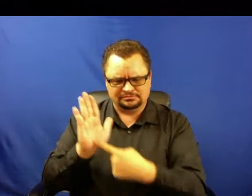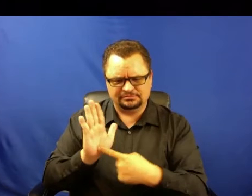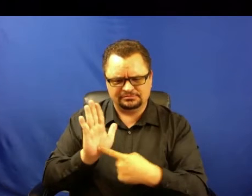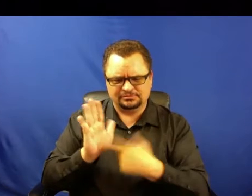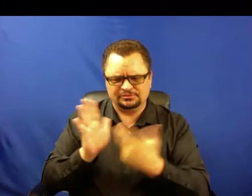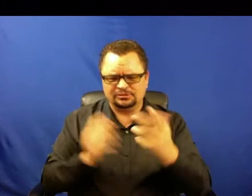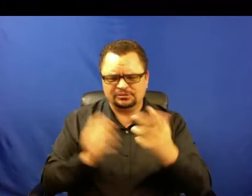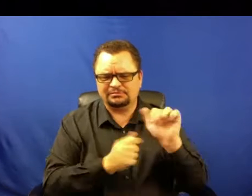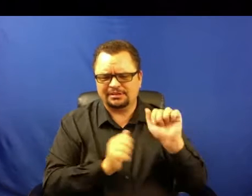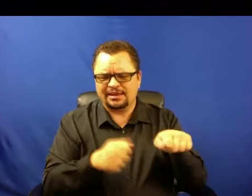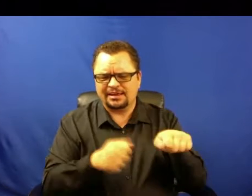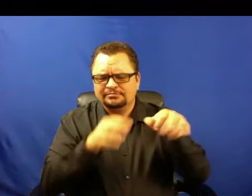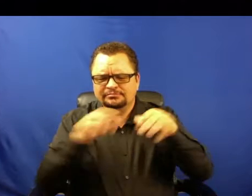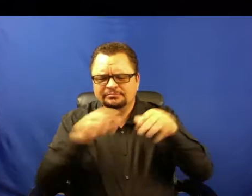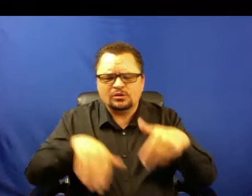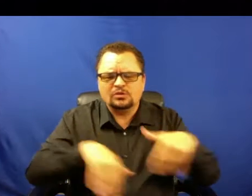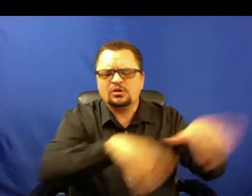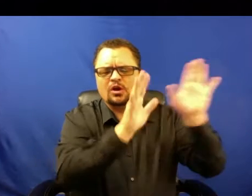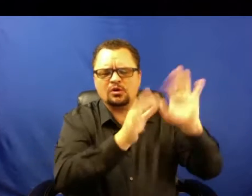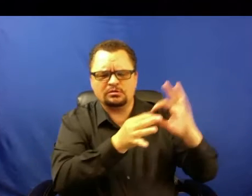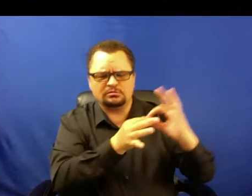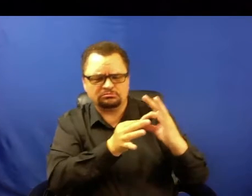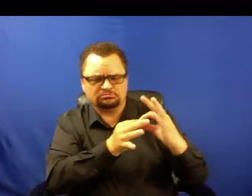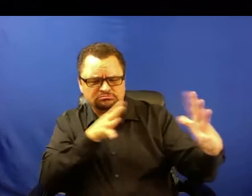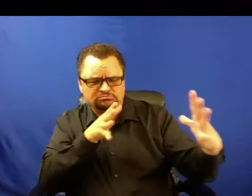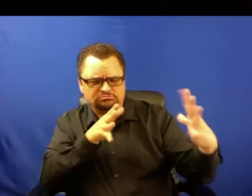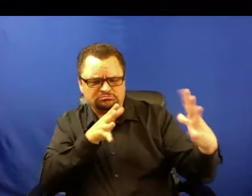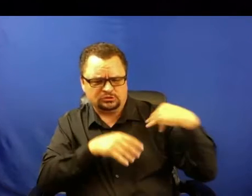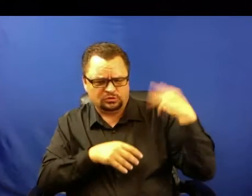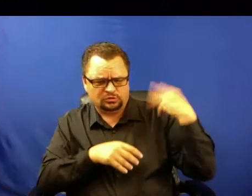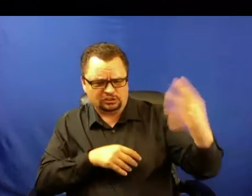appreciate you signing in today. And